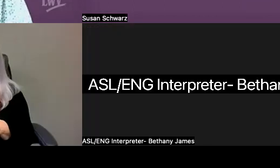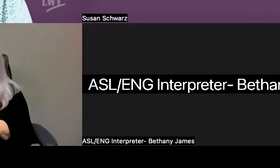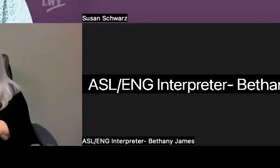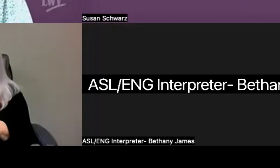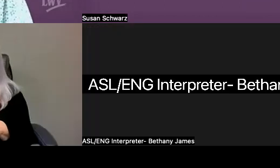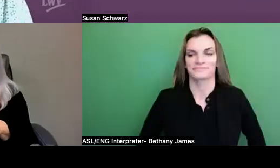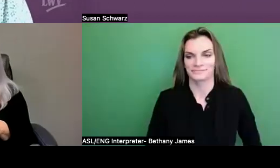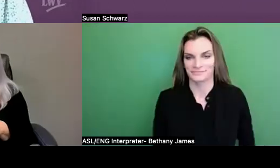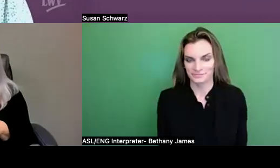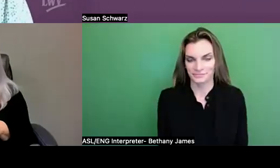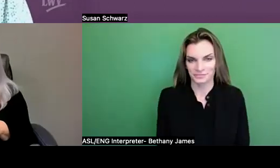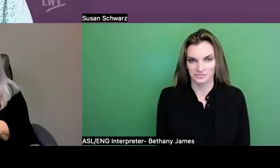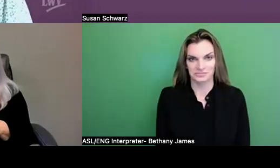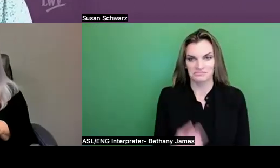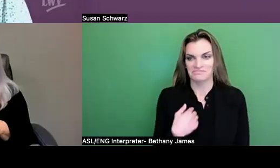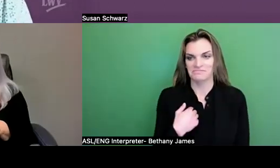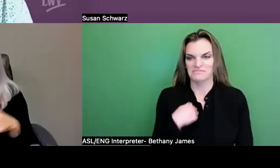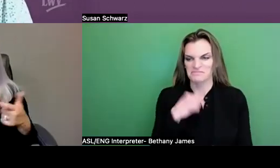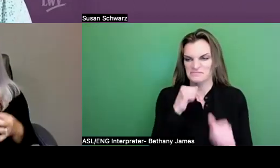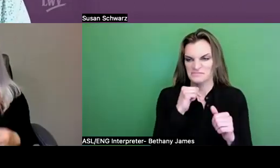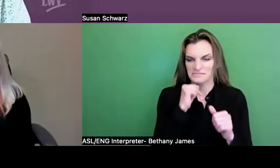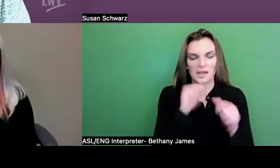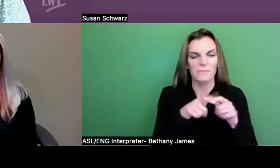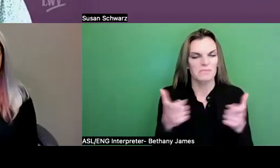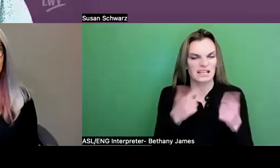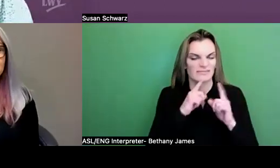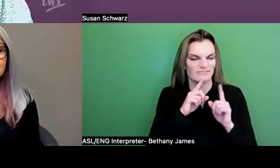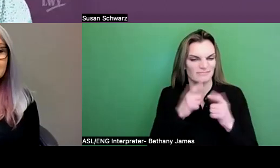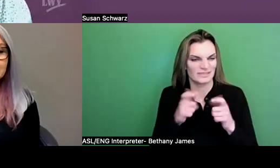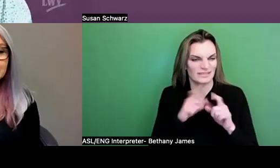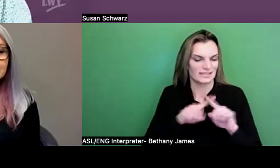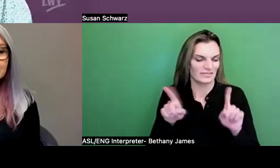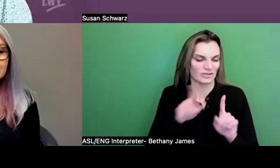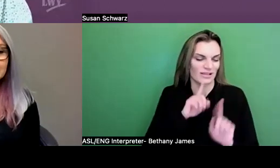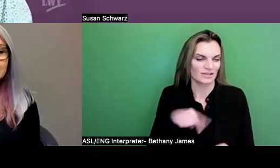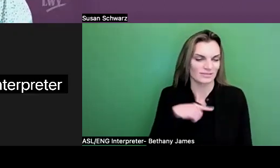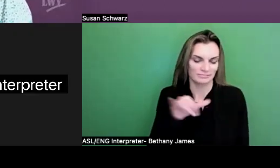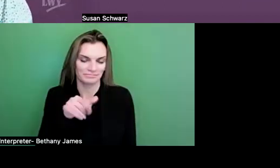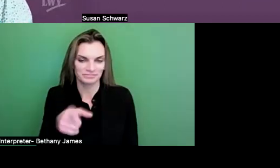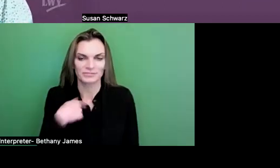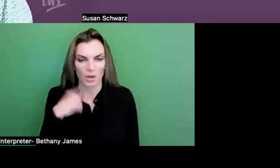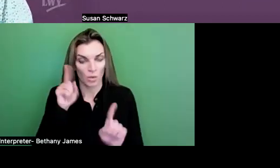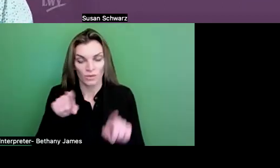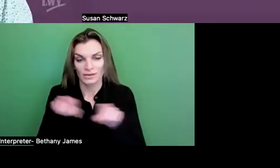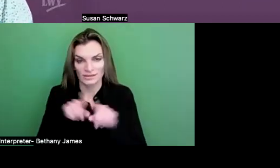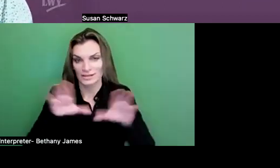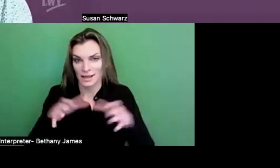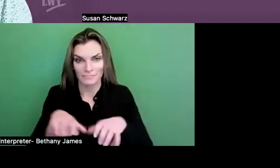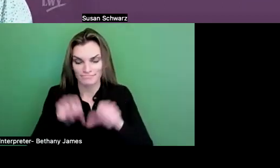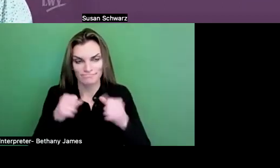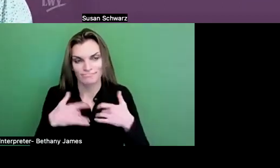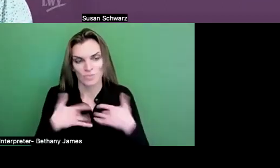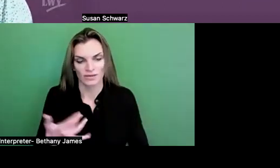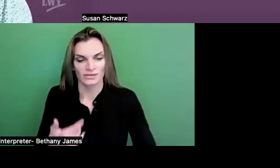Mr. Rossillo. I mean, I went to those rallies myself. We worked together on, I was